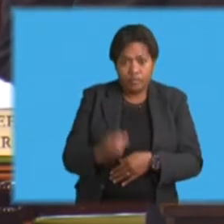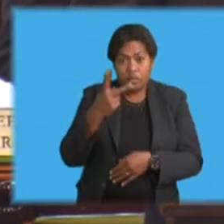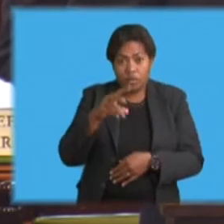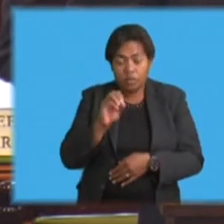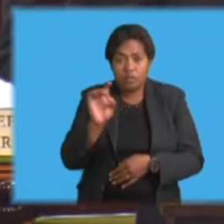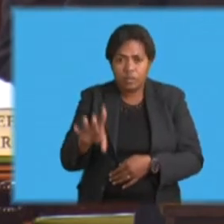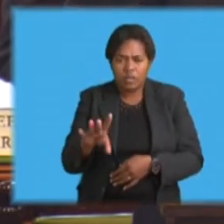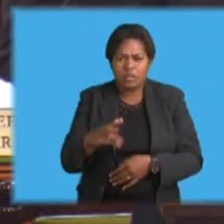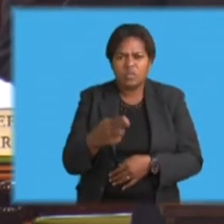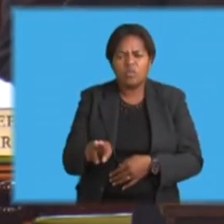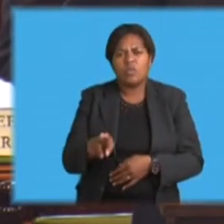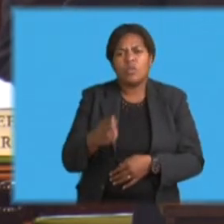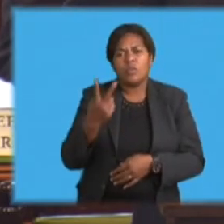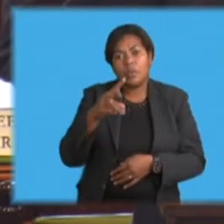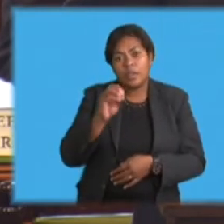a total of around